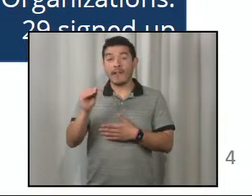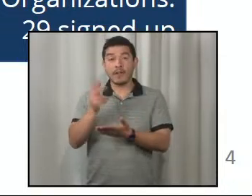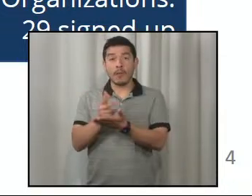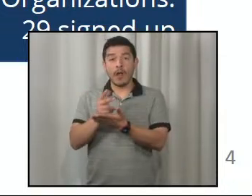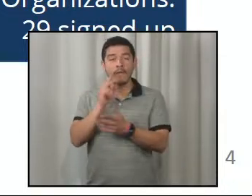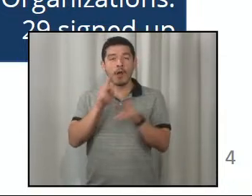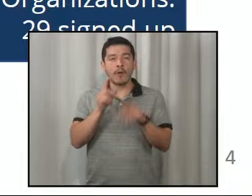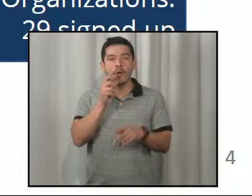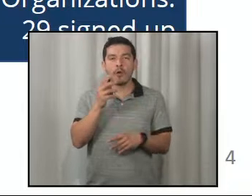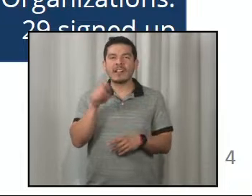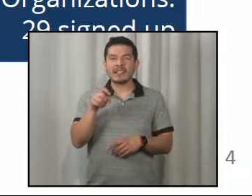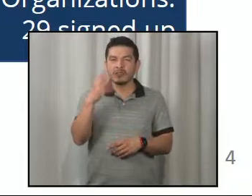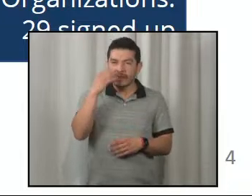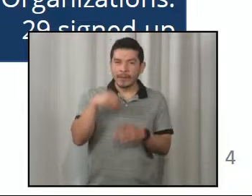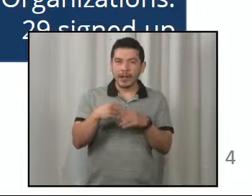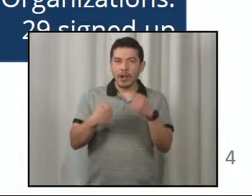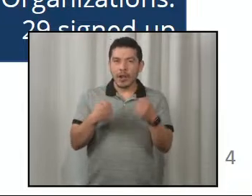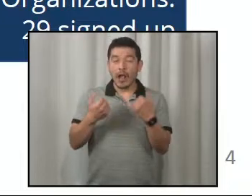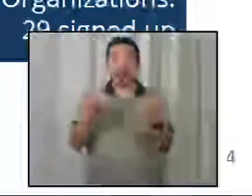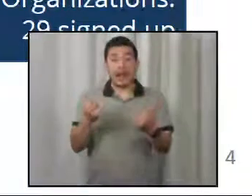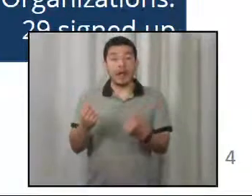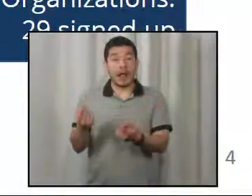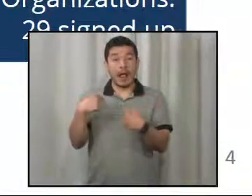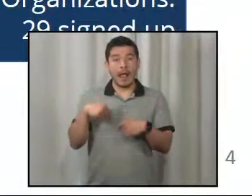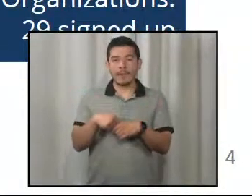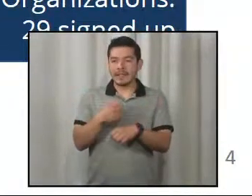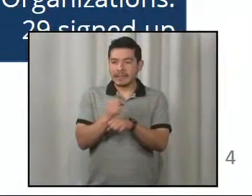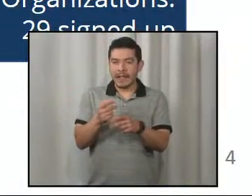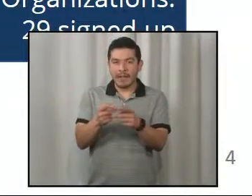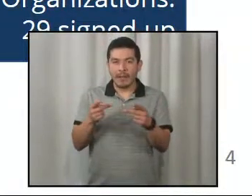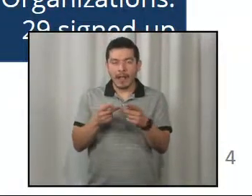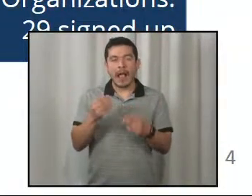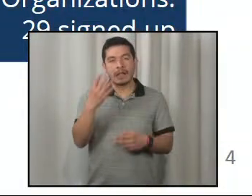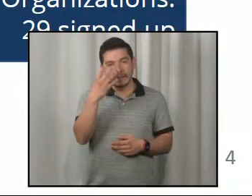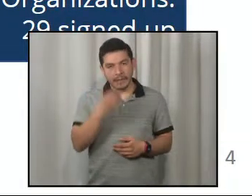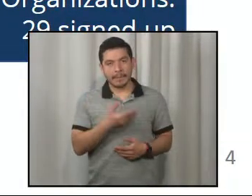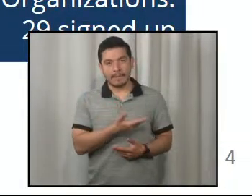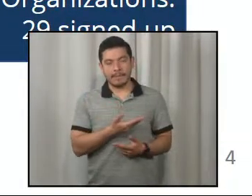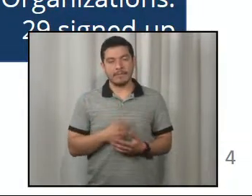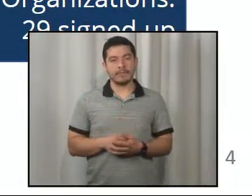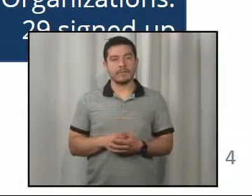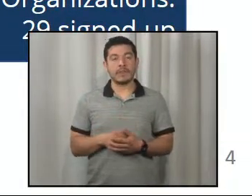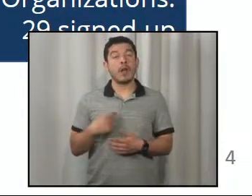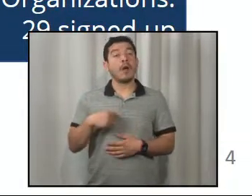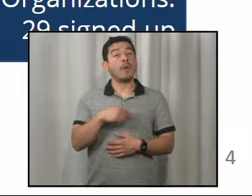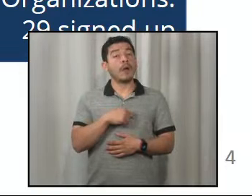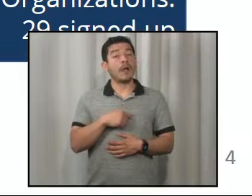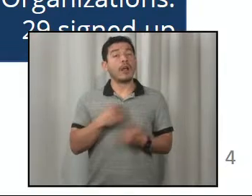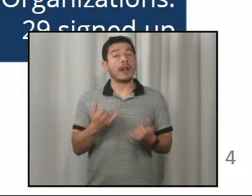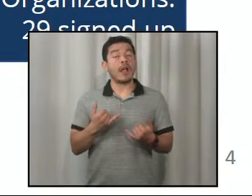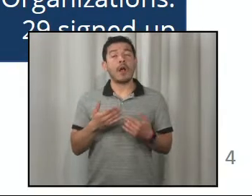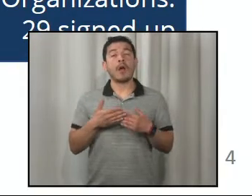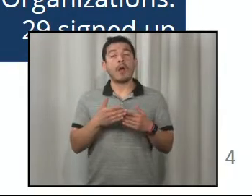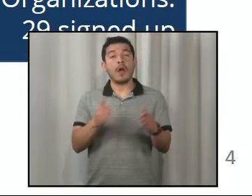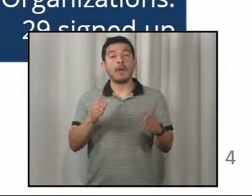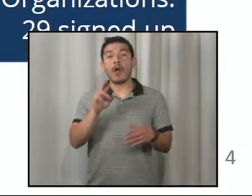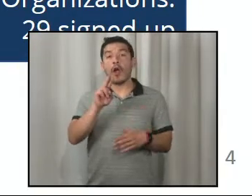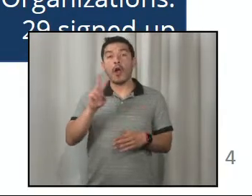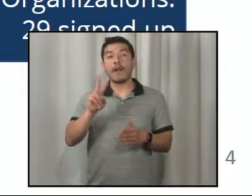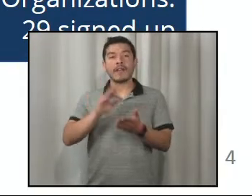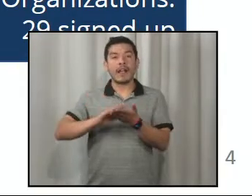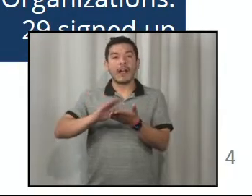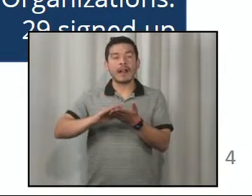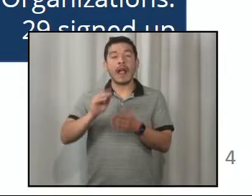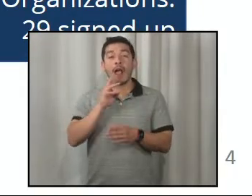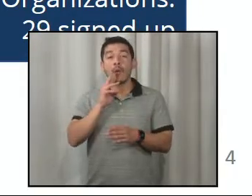people who are sleeping in their cars can now come in a safe place and get services. We are looking to open our RV sanitation and water